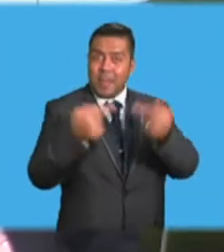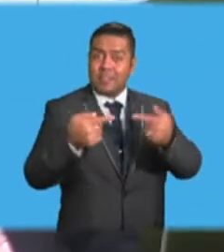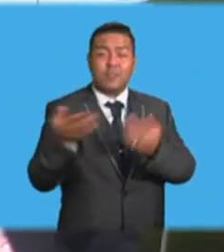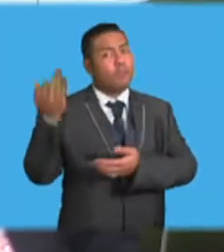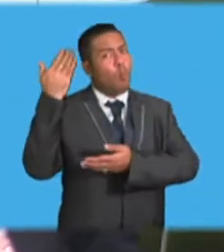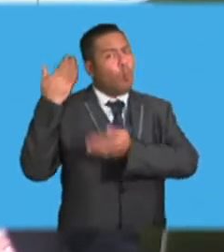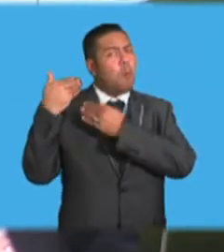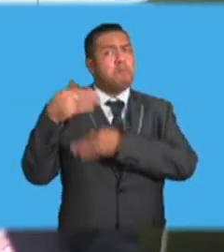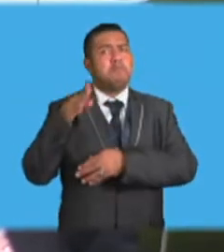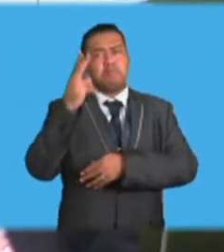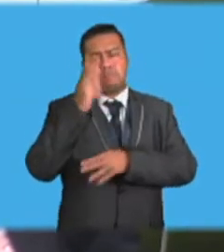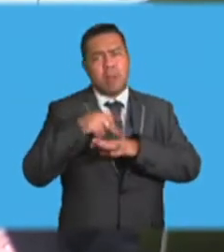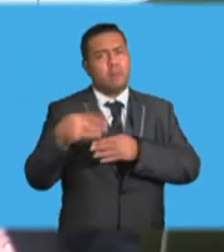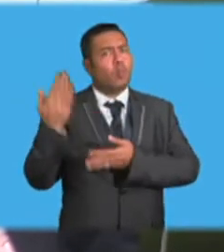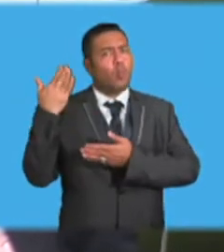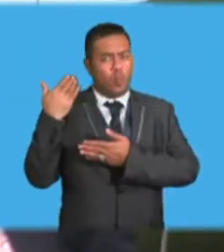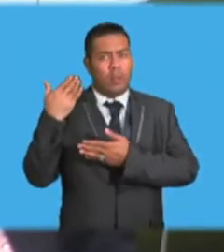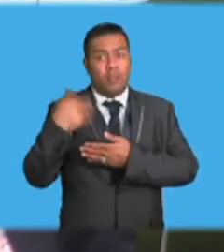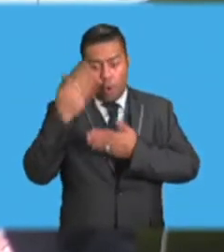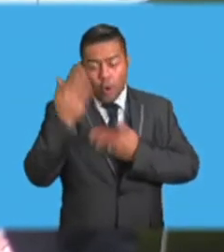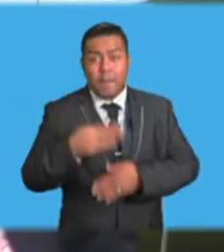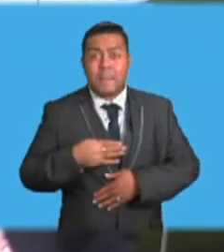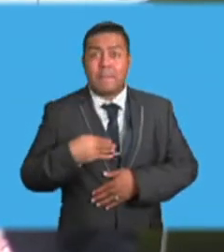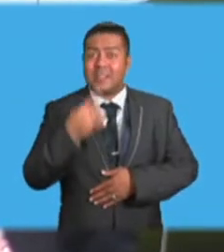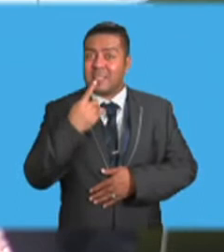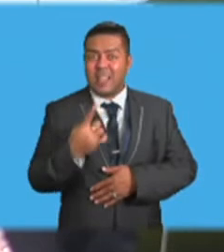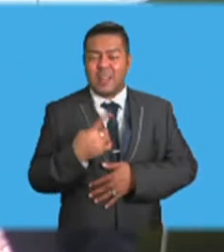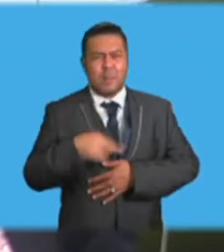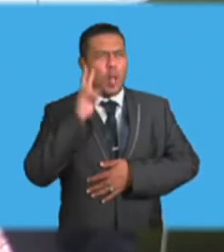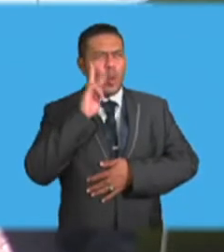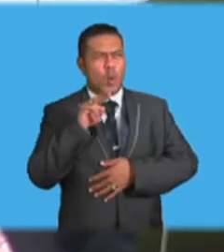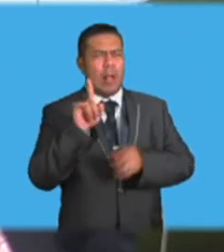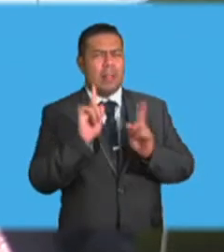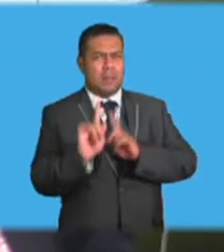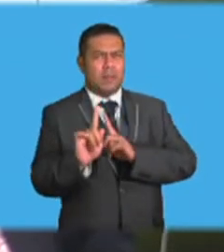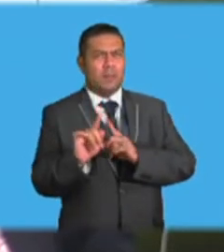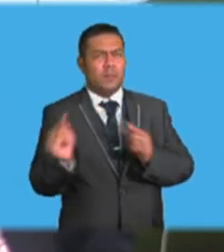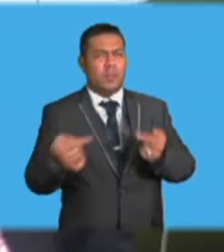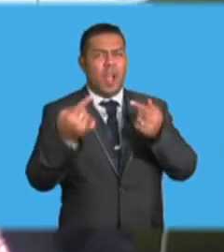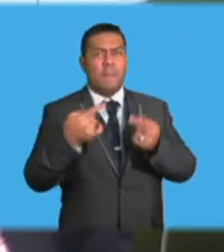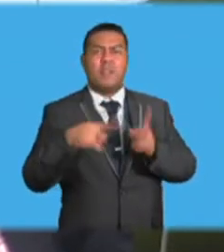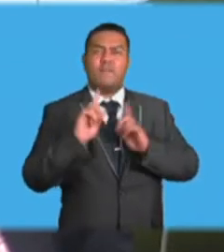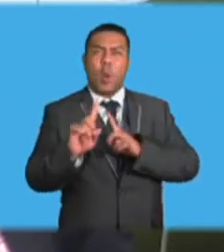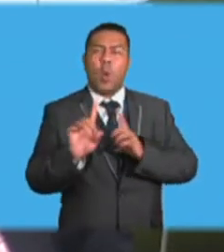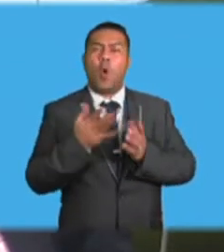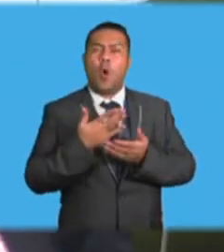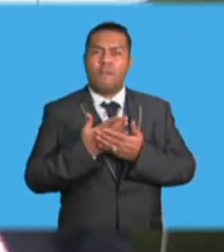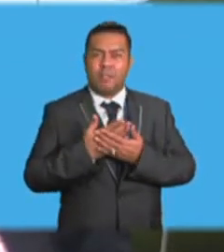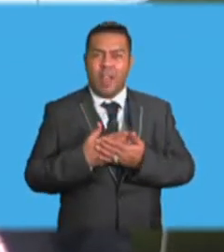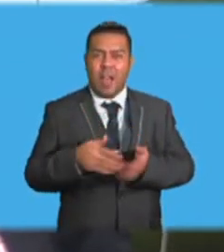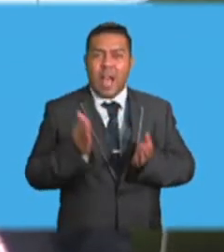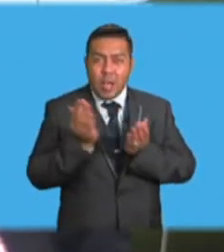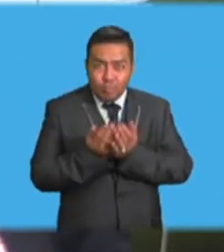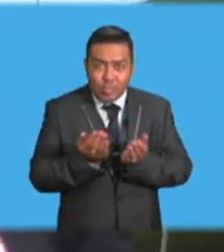the Honourable Member said, he said, "It may look a bit odd for me as a follower of the Islamic faith to express interest in a matter which